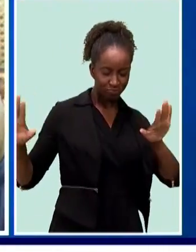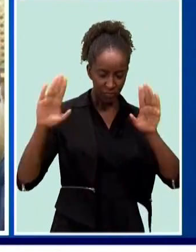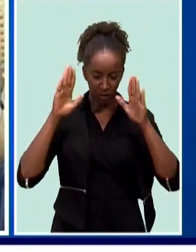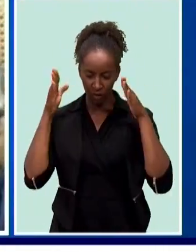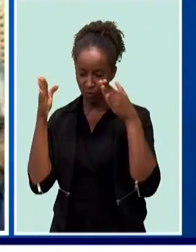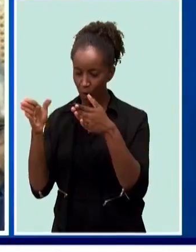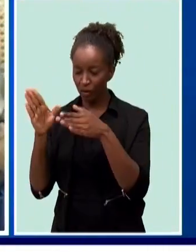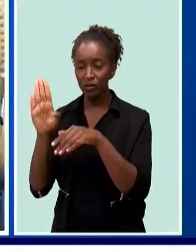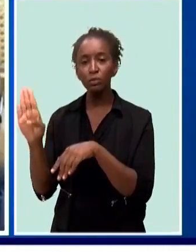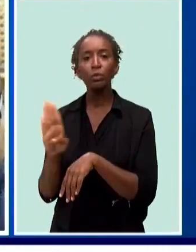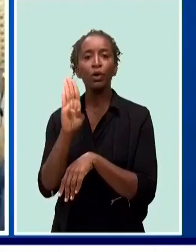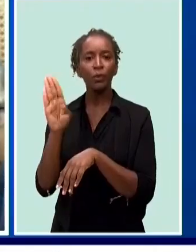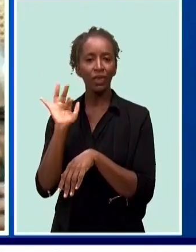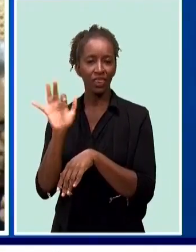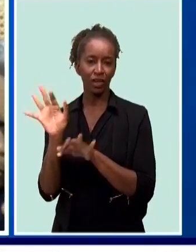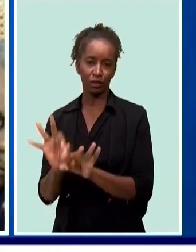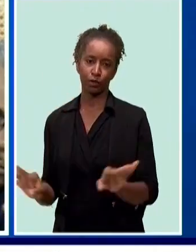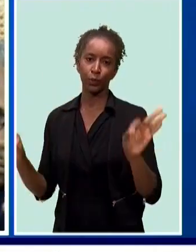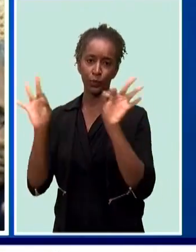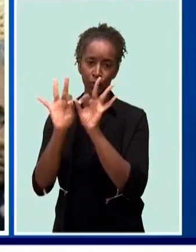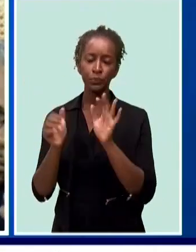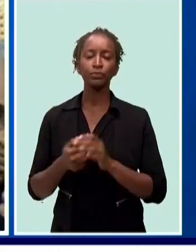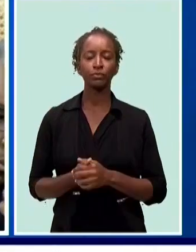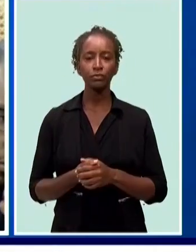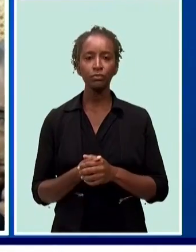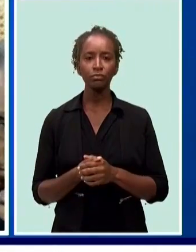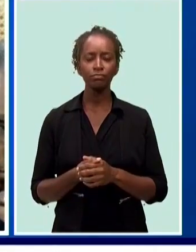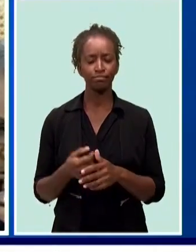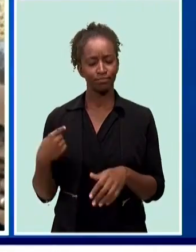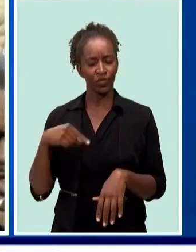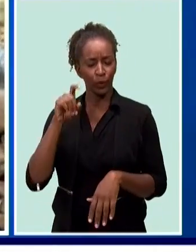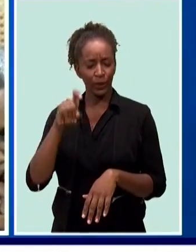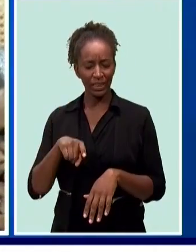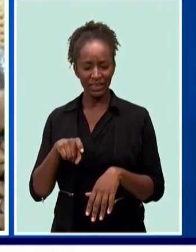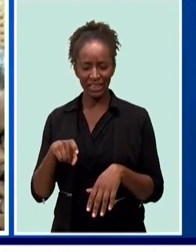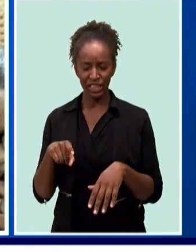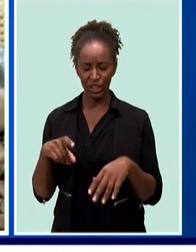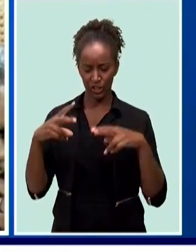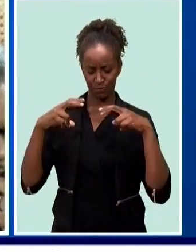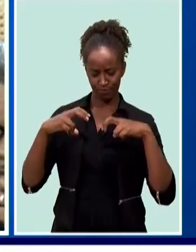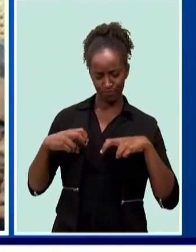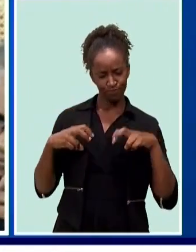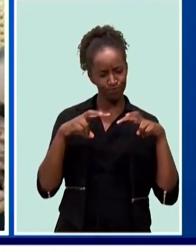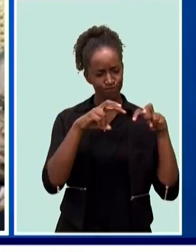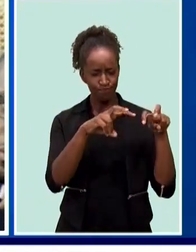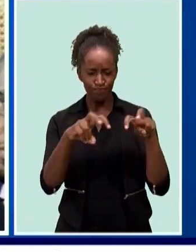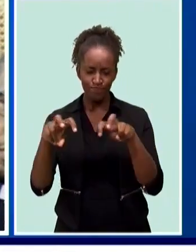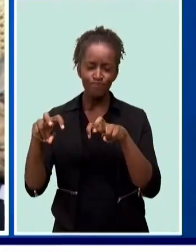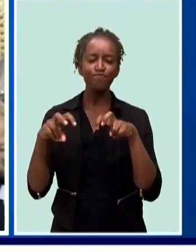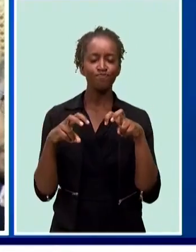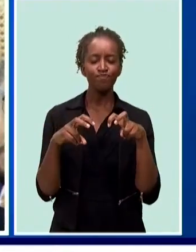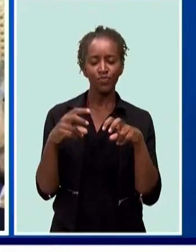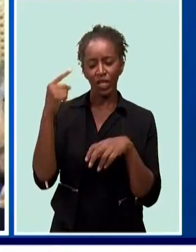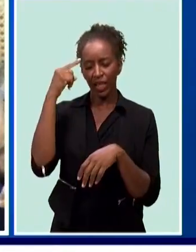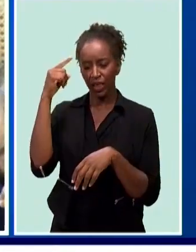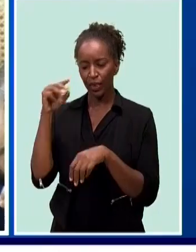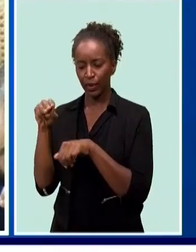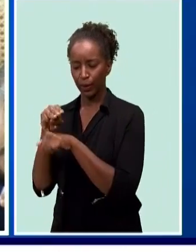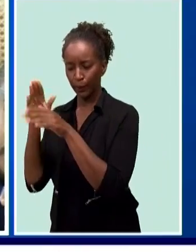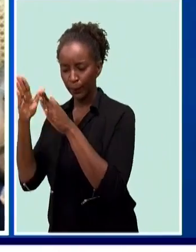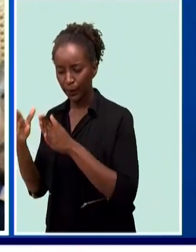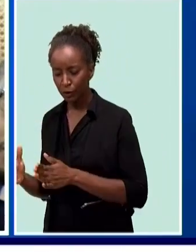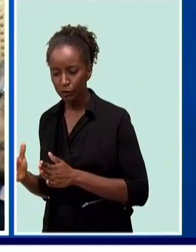sure that the staff is sharing the vision of the Prime Minister and the Minister of Foreign